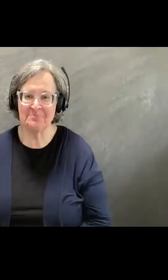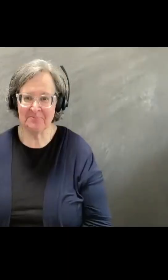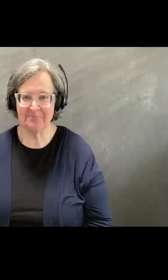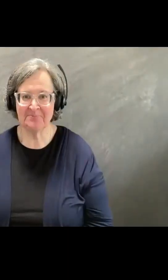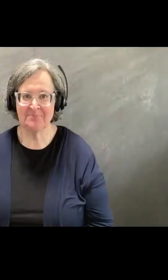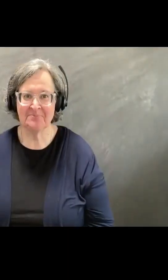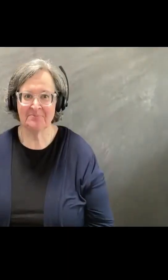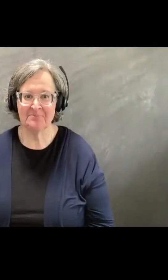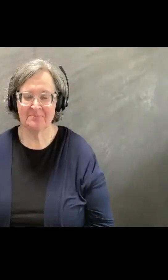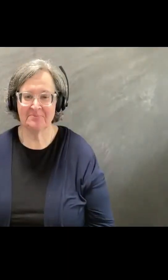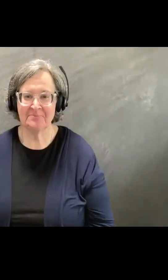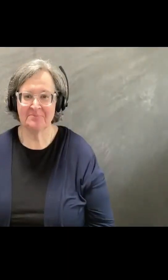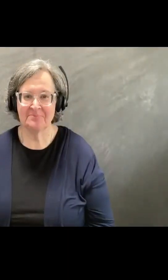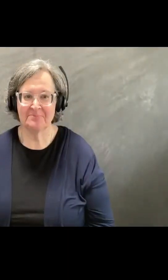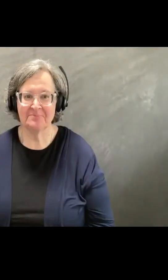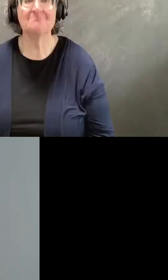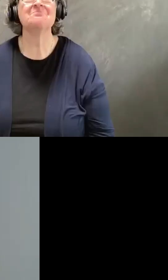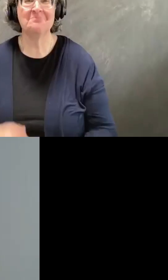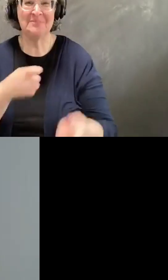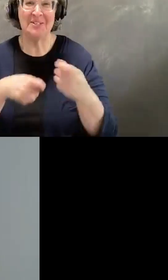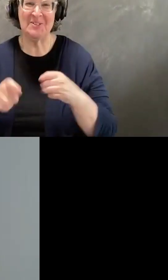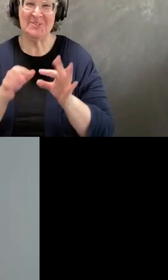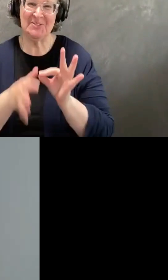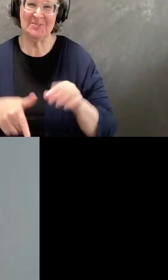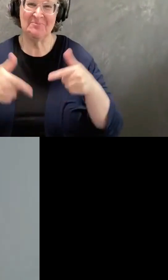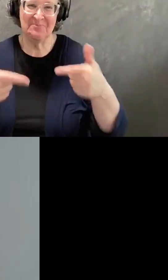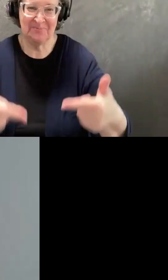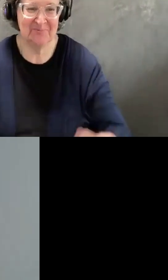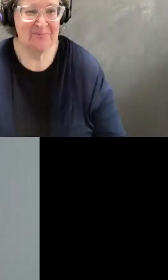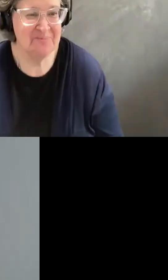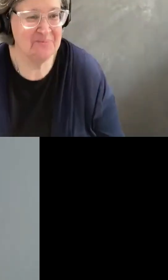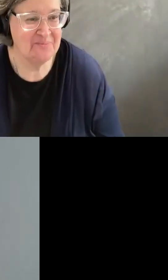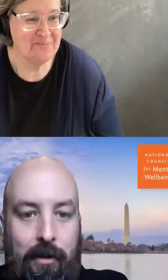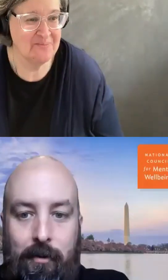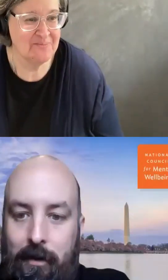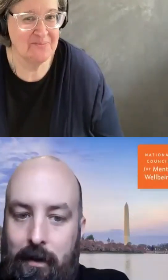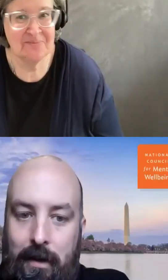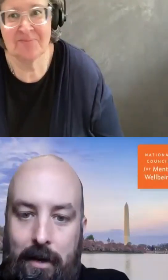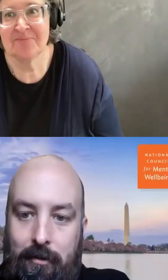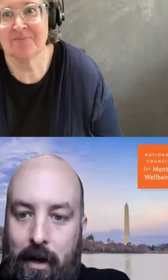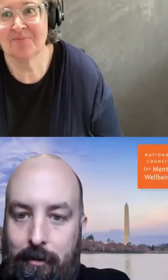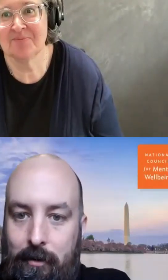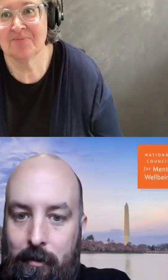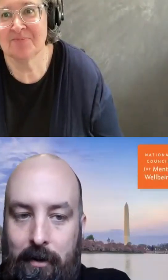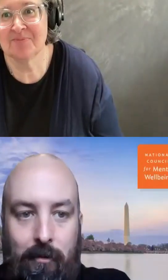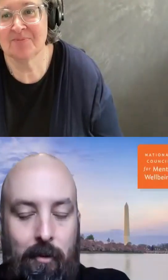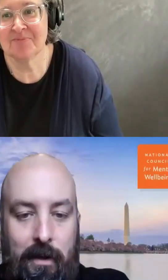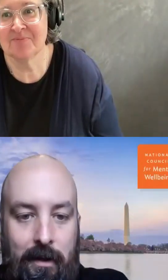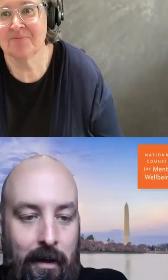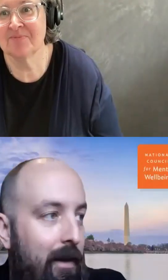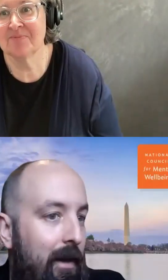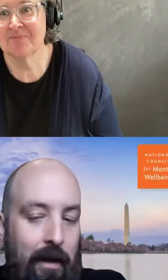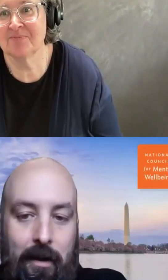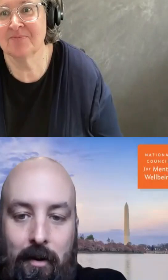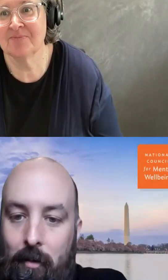Yeah, all right. Thanks, Alon and Josh, for that fantastic presentation. My name is Matt St. Pierre. I'm a director with the National Council for Mental